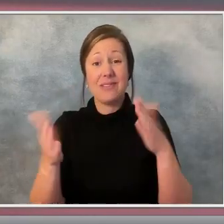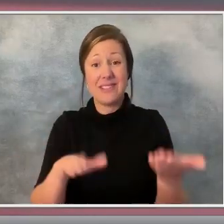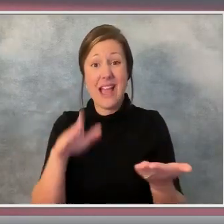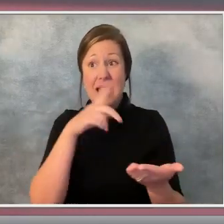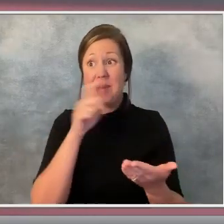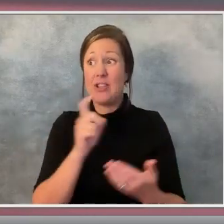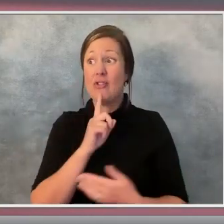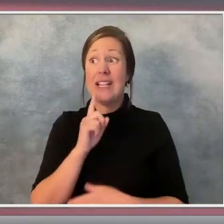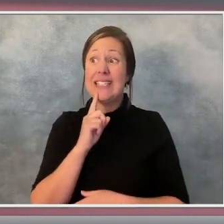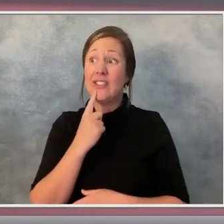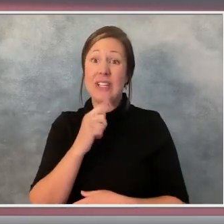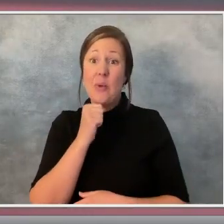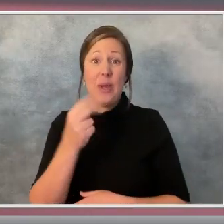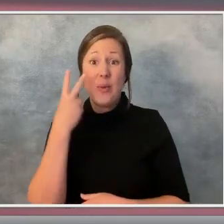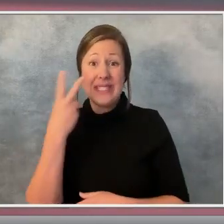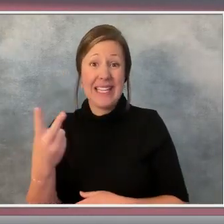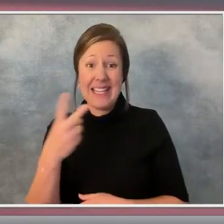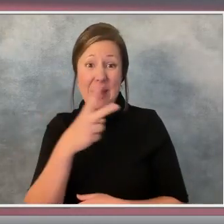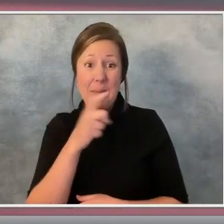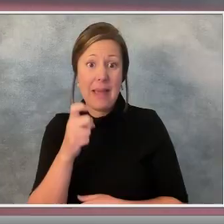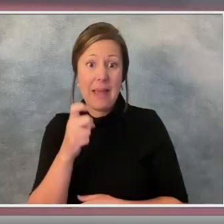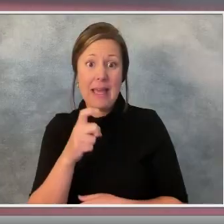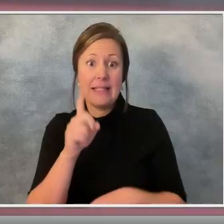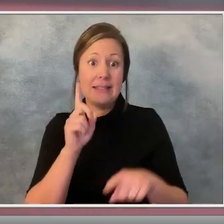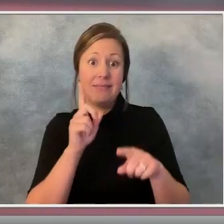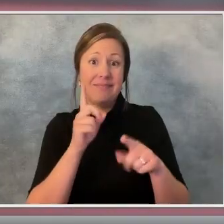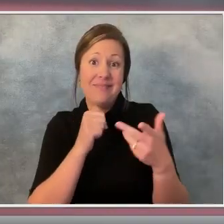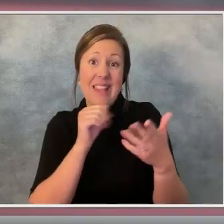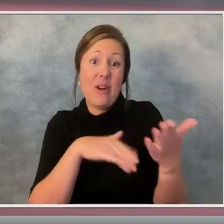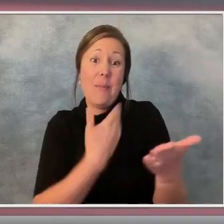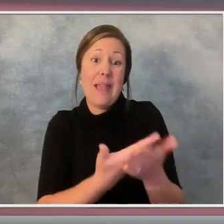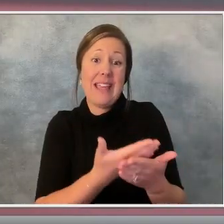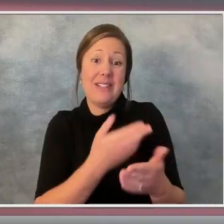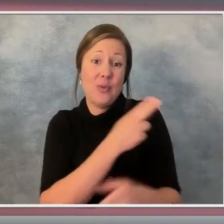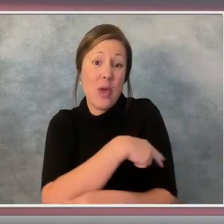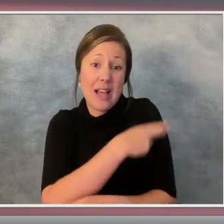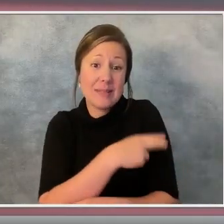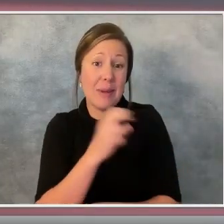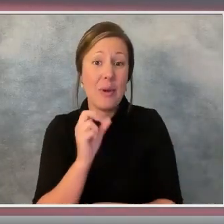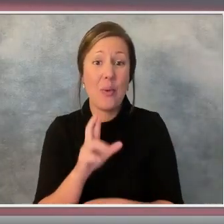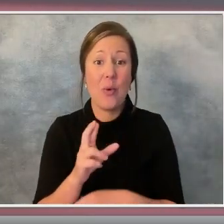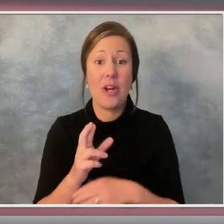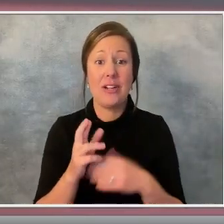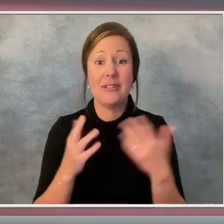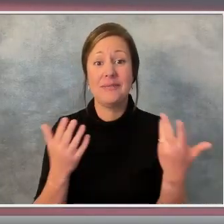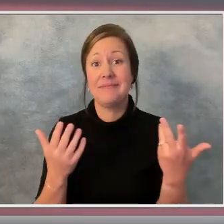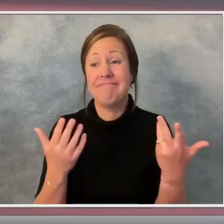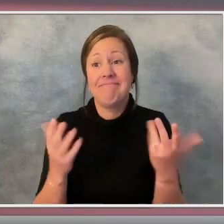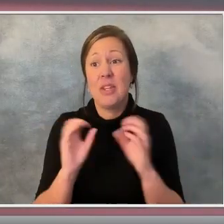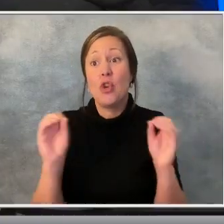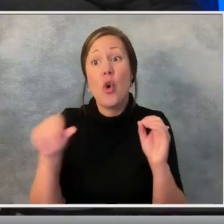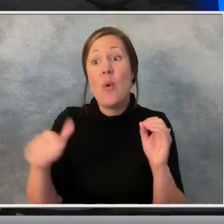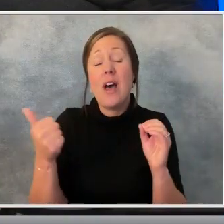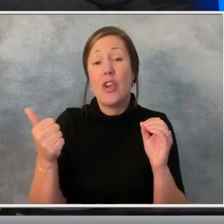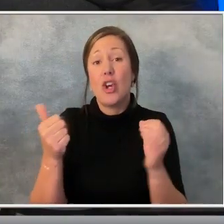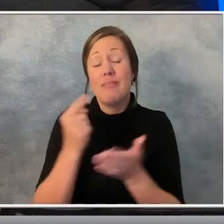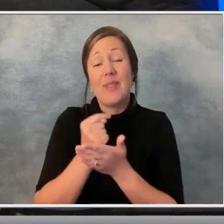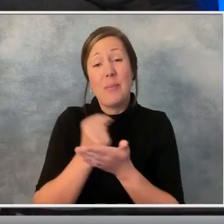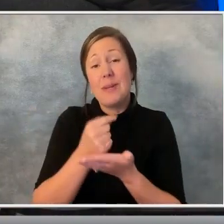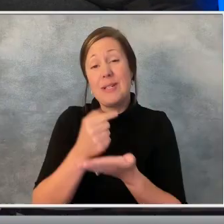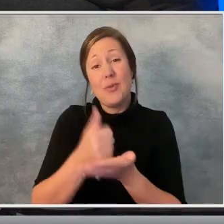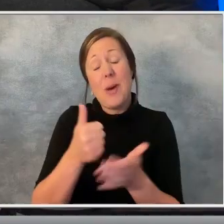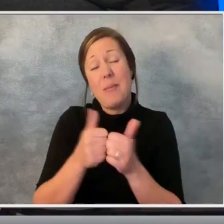see them because they don't make it to the hospital, or they don't have alternative therapies that they can have access to. And here, Eddie, you